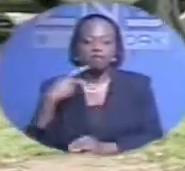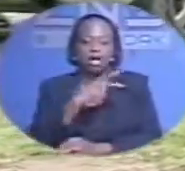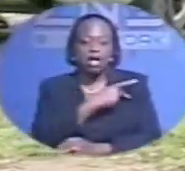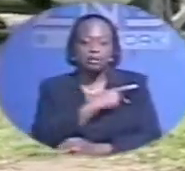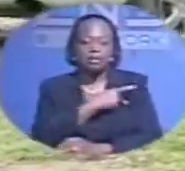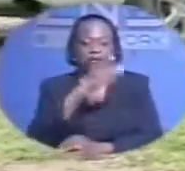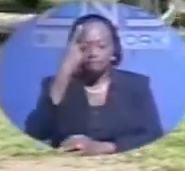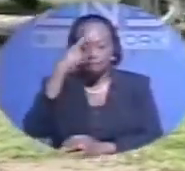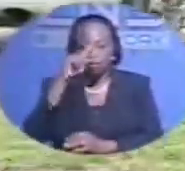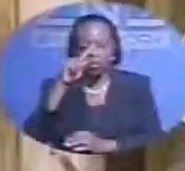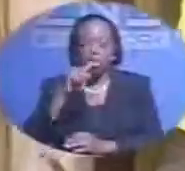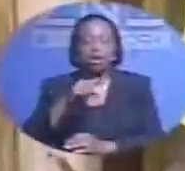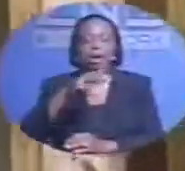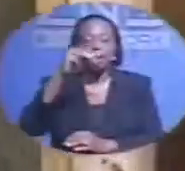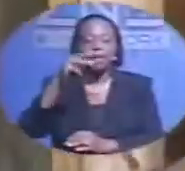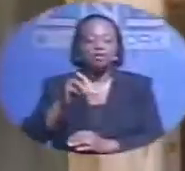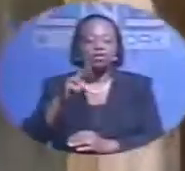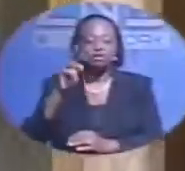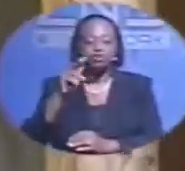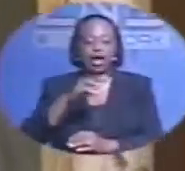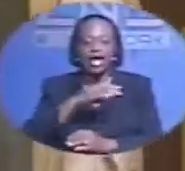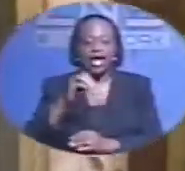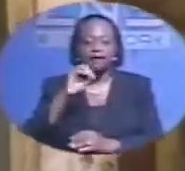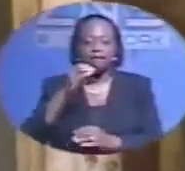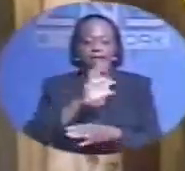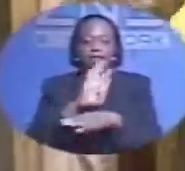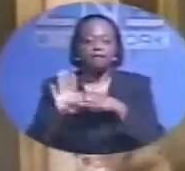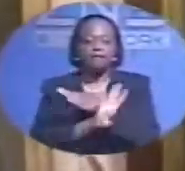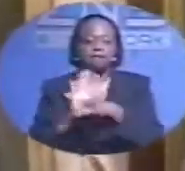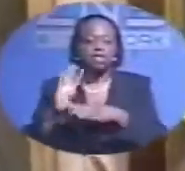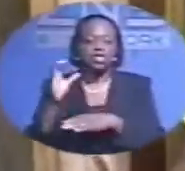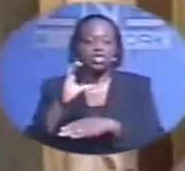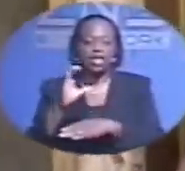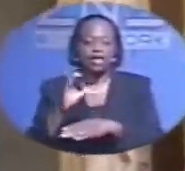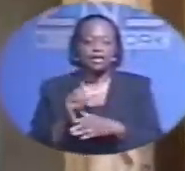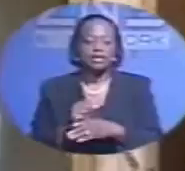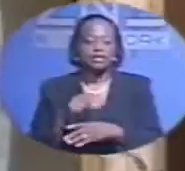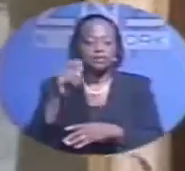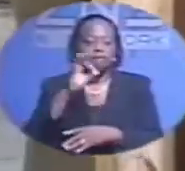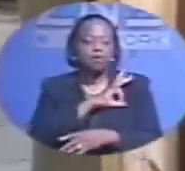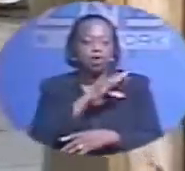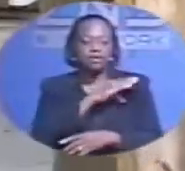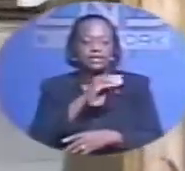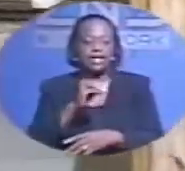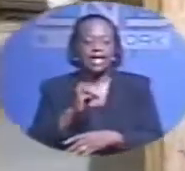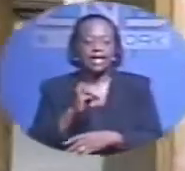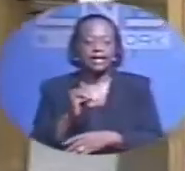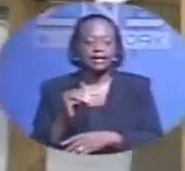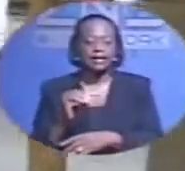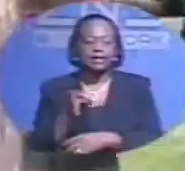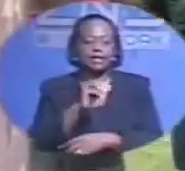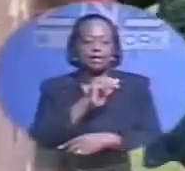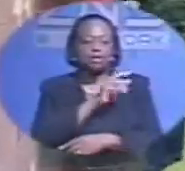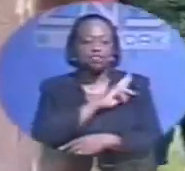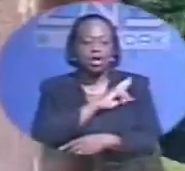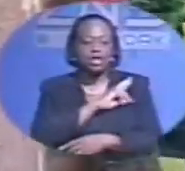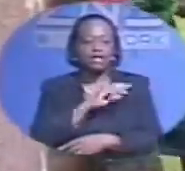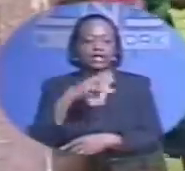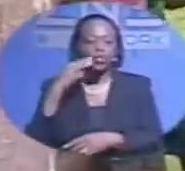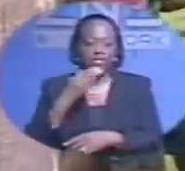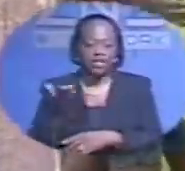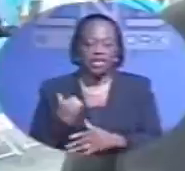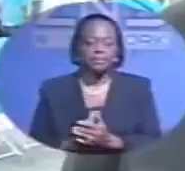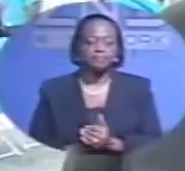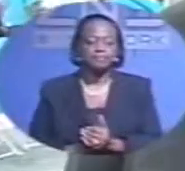Moriah and Fort Charlotte, Arnold Forbes and Andre Rollins, were also in hand for the community initiative.